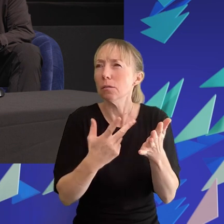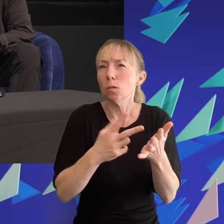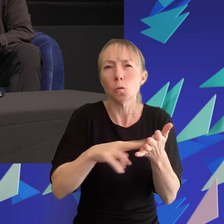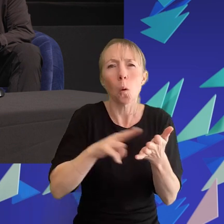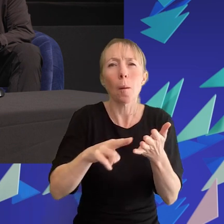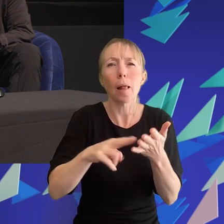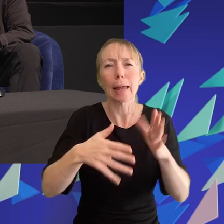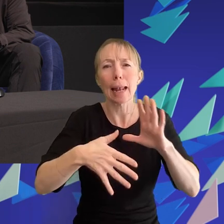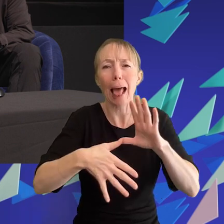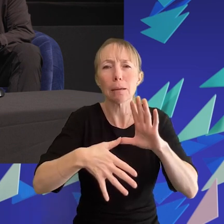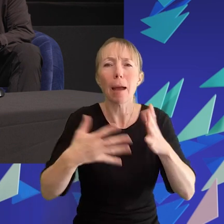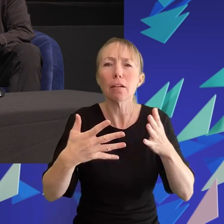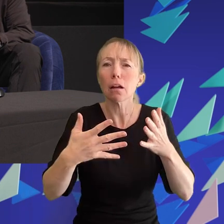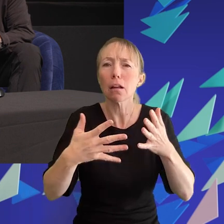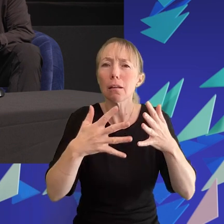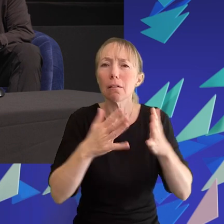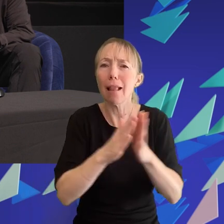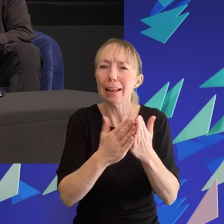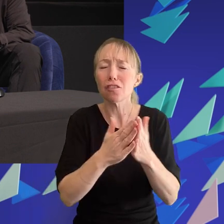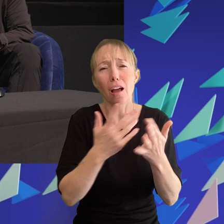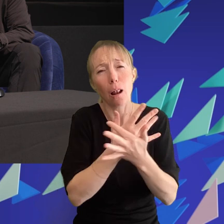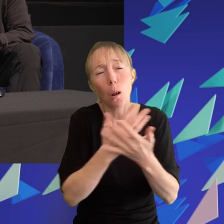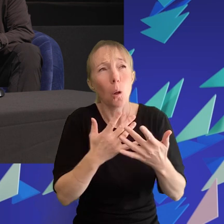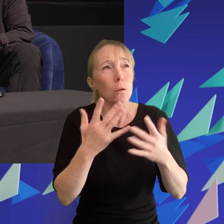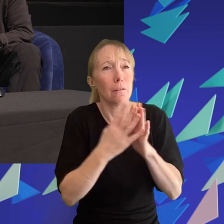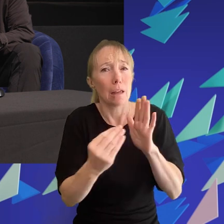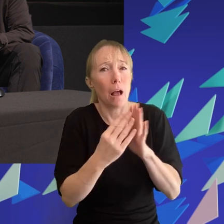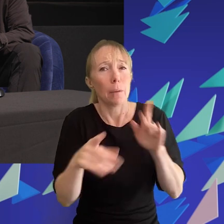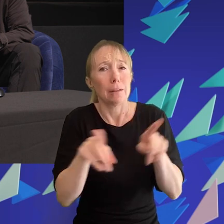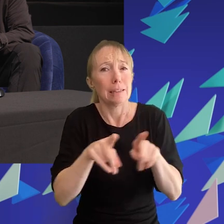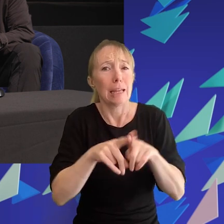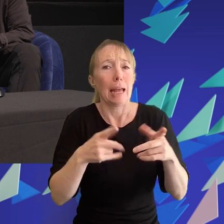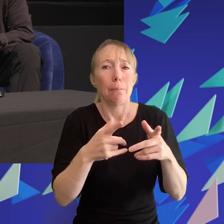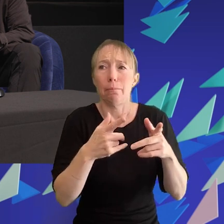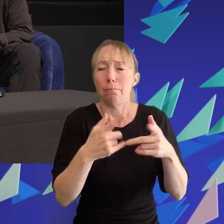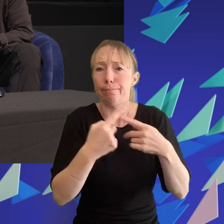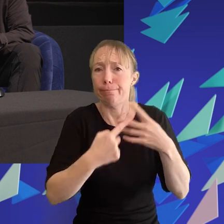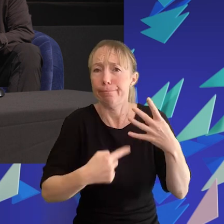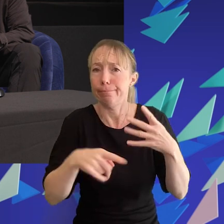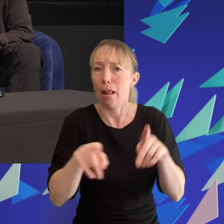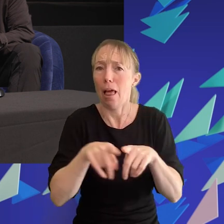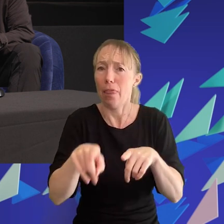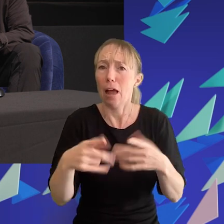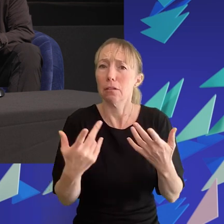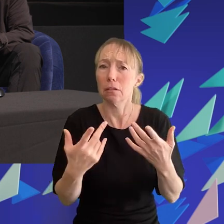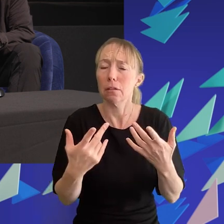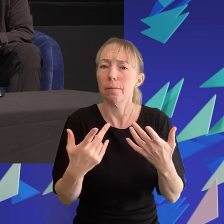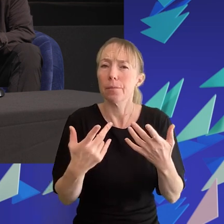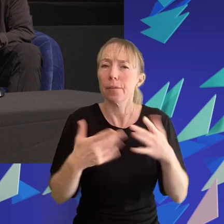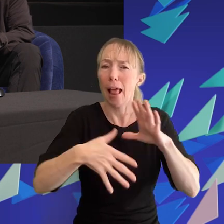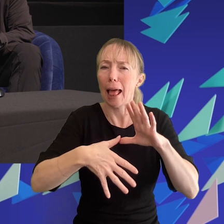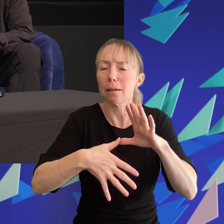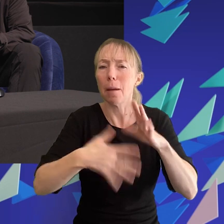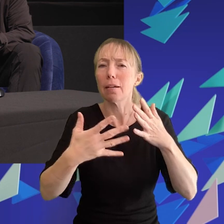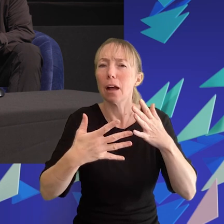we have huge amount of examples of things like that. I think a lot of Latin American literature is built on this